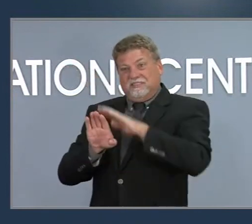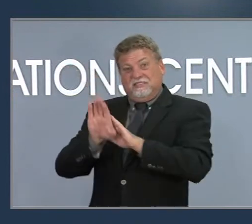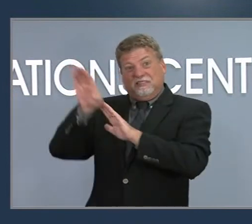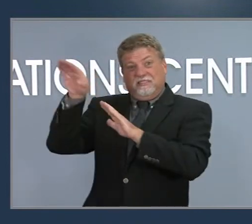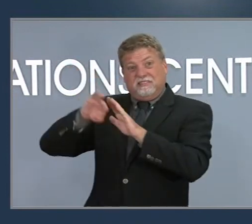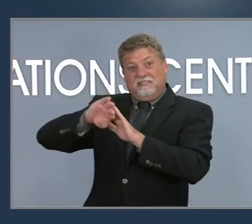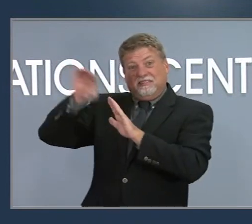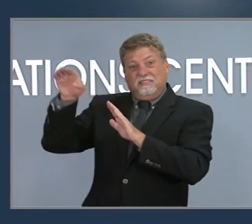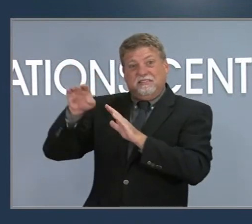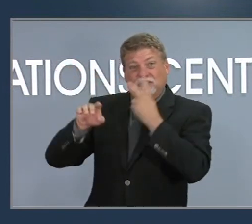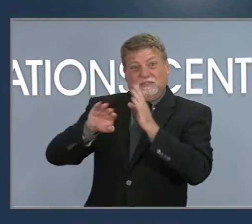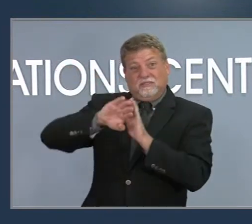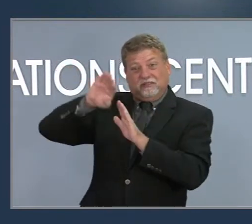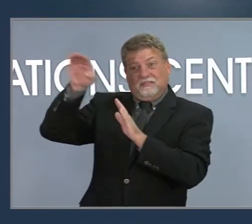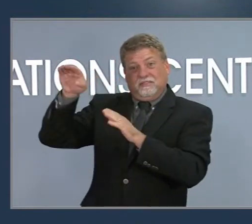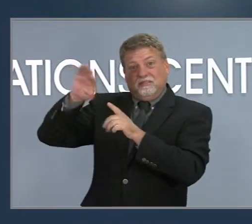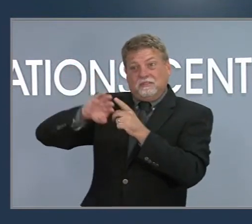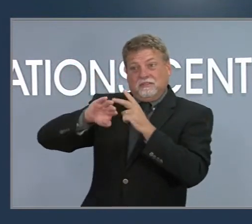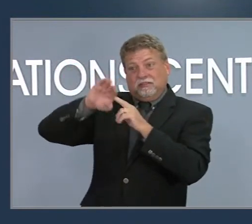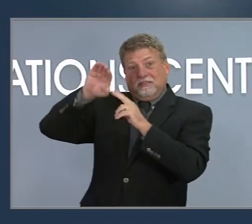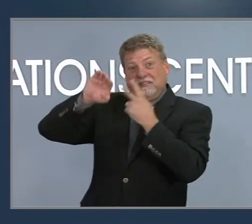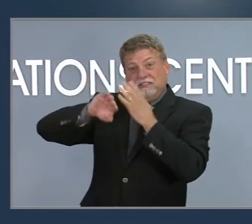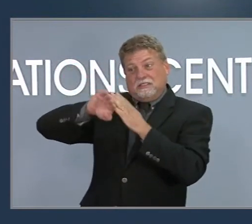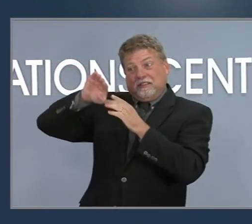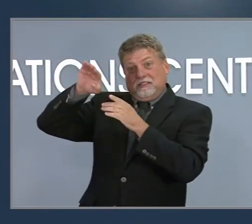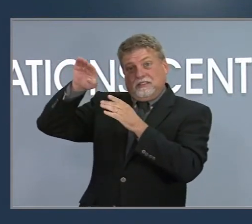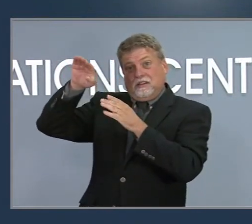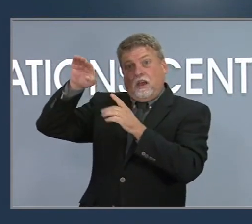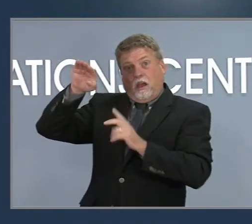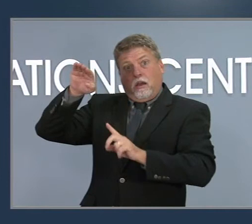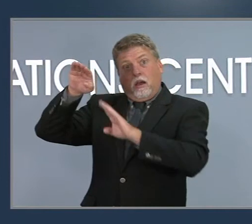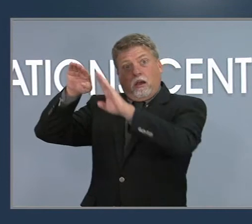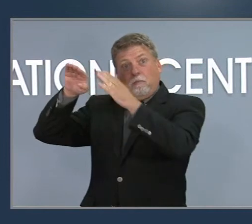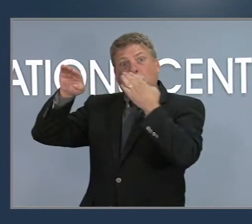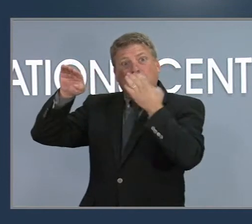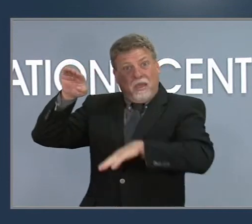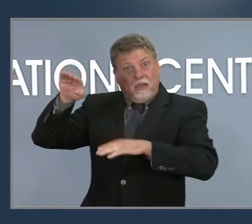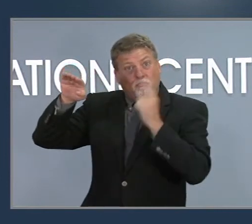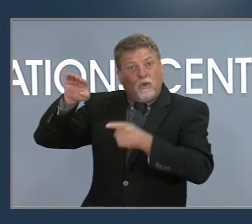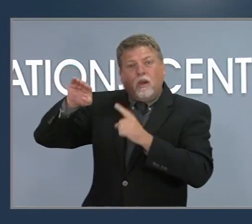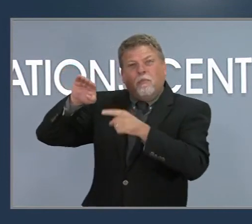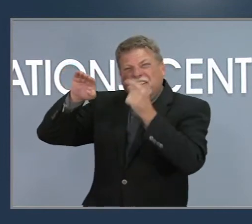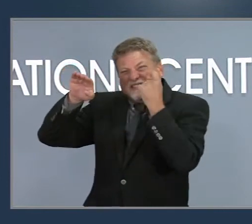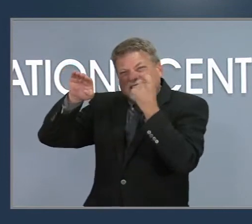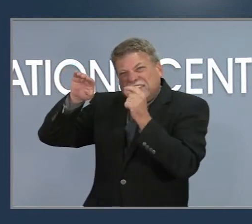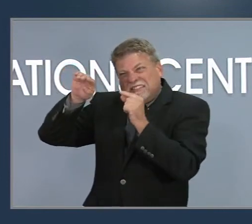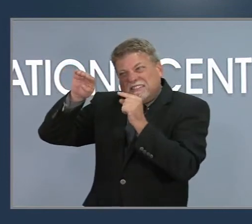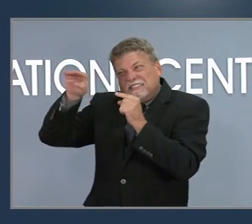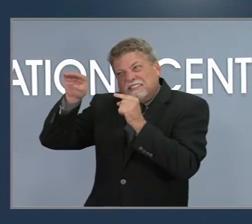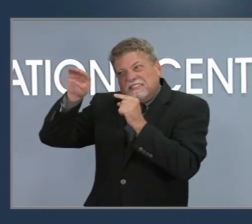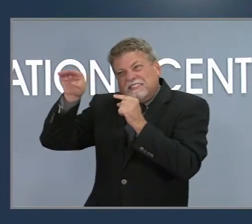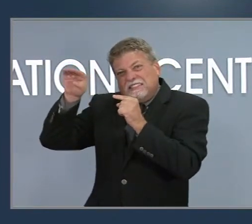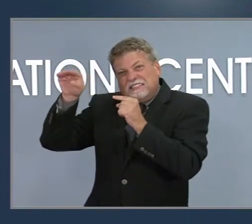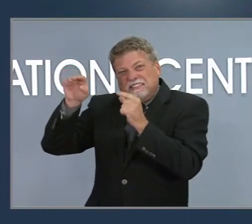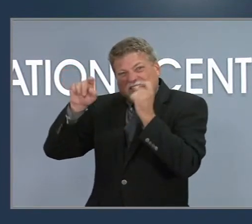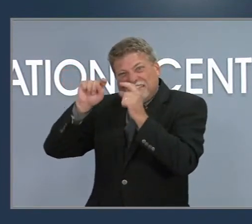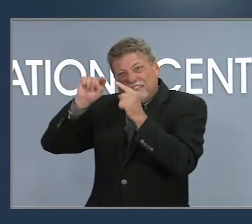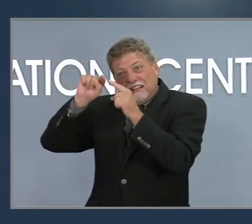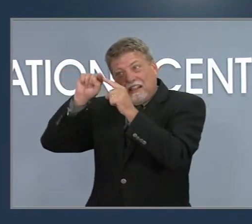right, there may be a glimmer of positive news. For the first time since this summer, the line looks to be